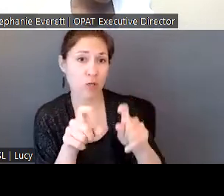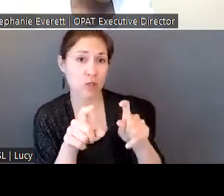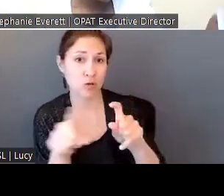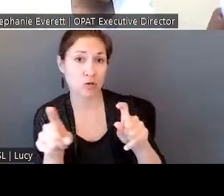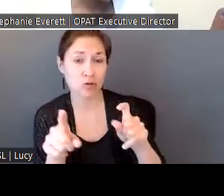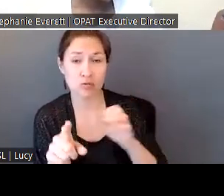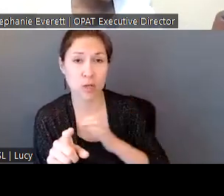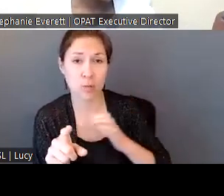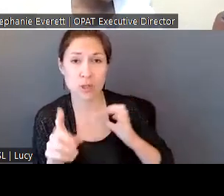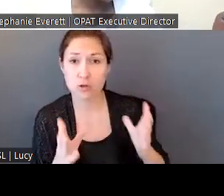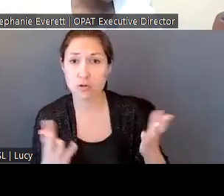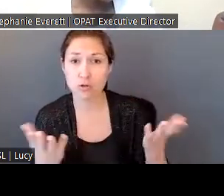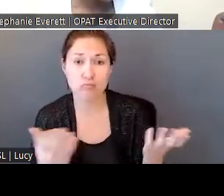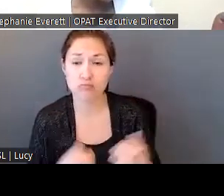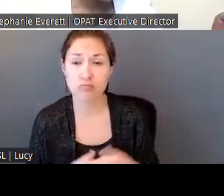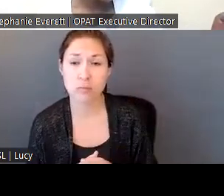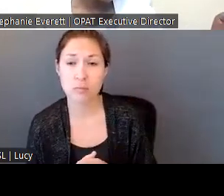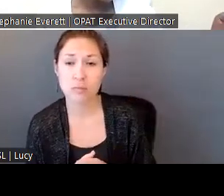it being